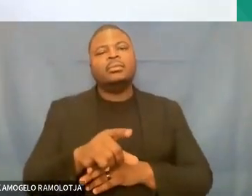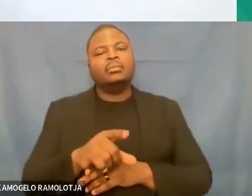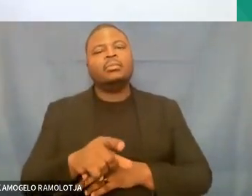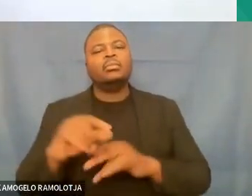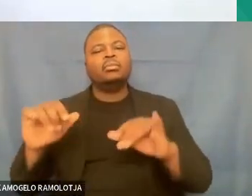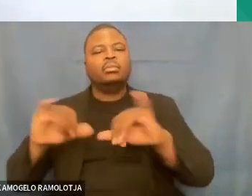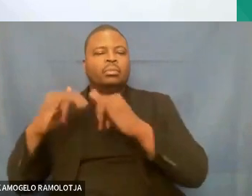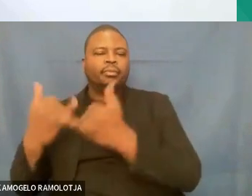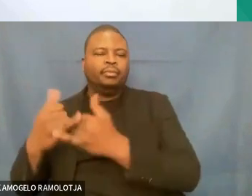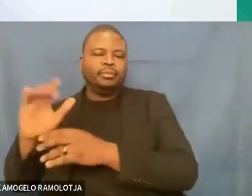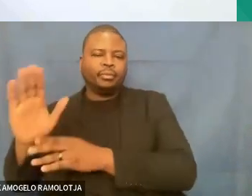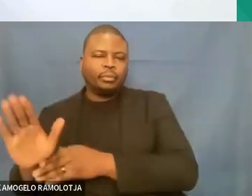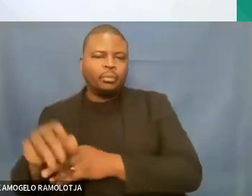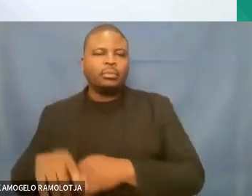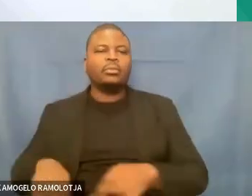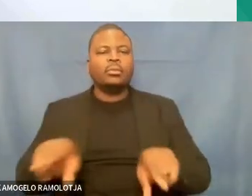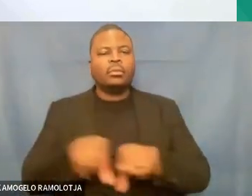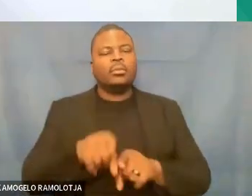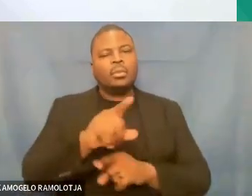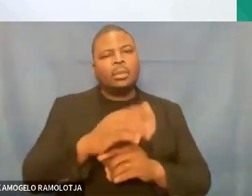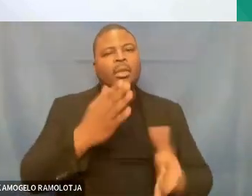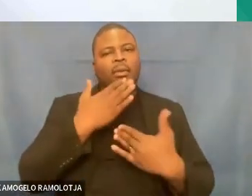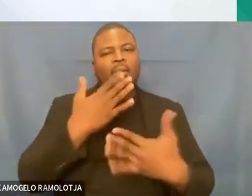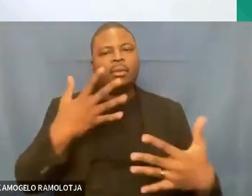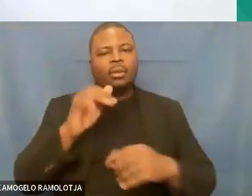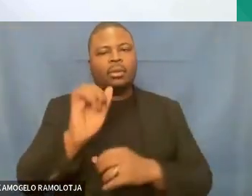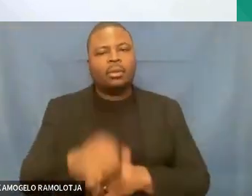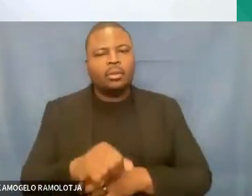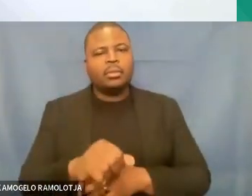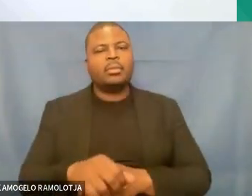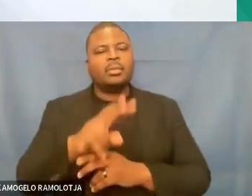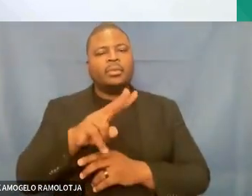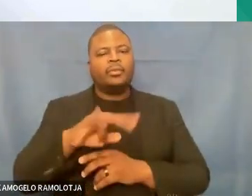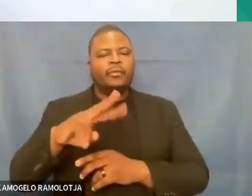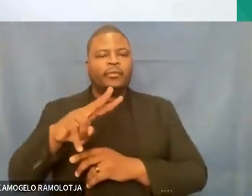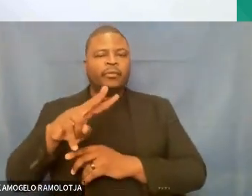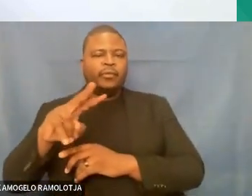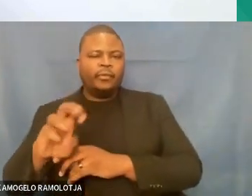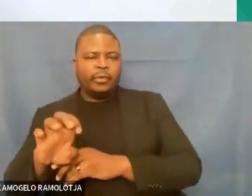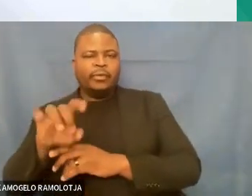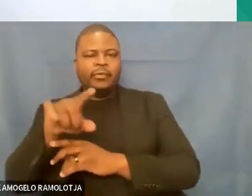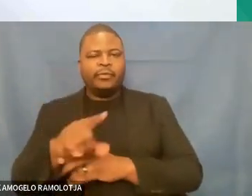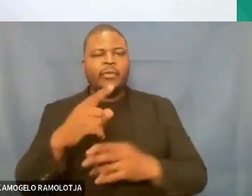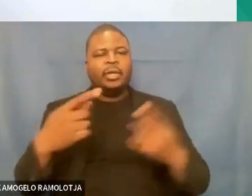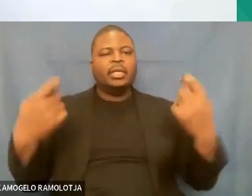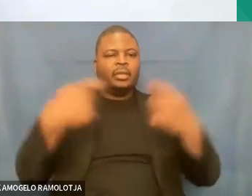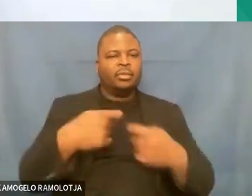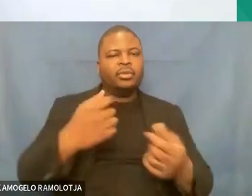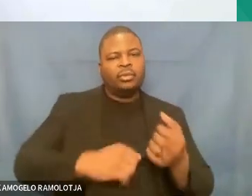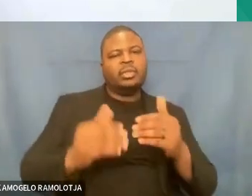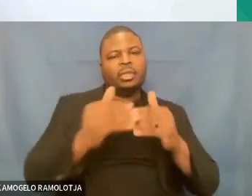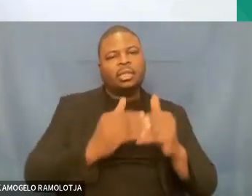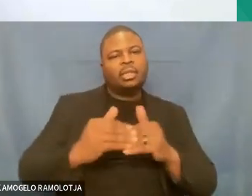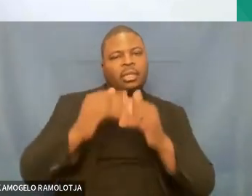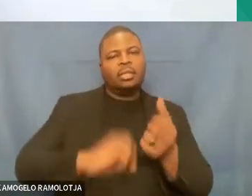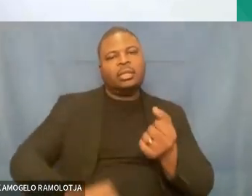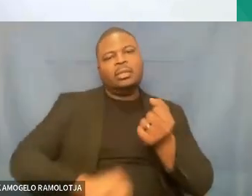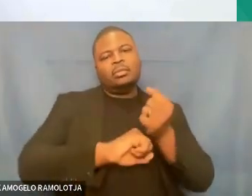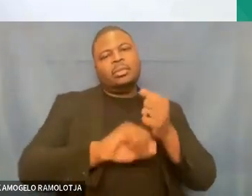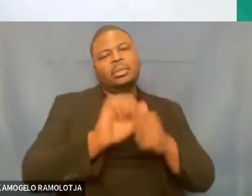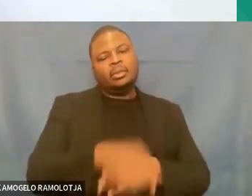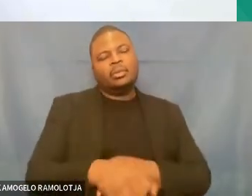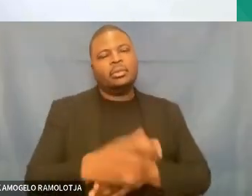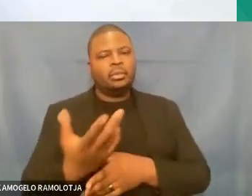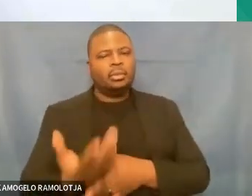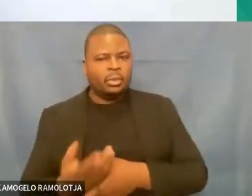a warm appreciation and thank you to Viv Healthcare for sponsoring these webinars, these series of webinars, but also